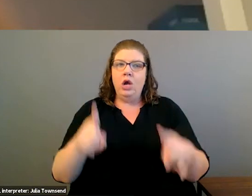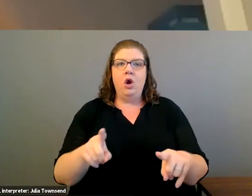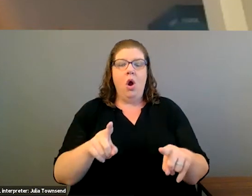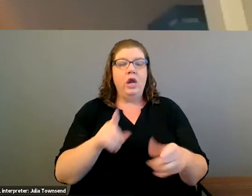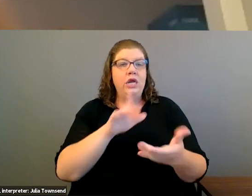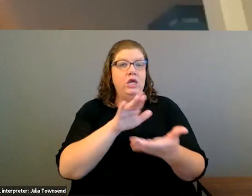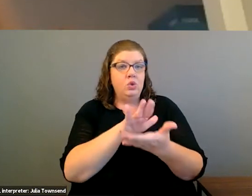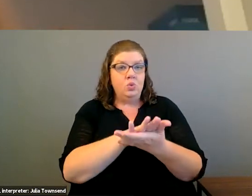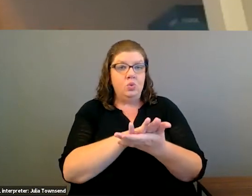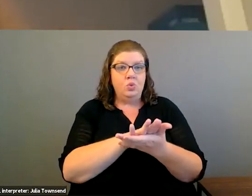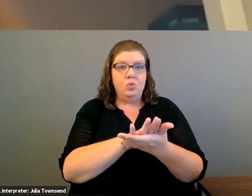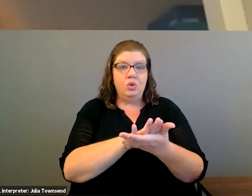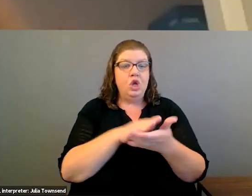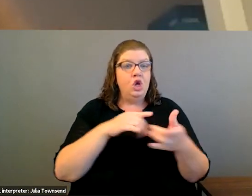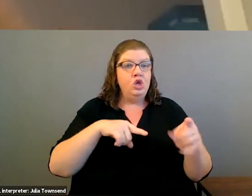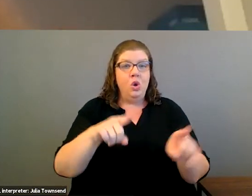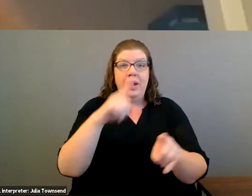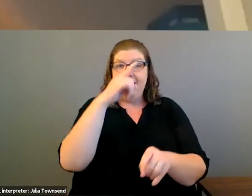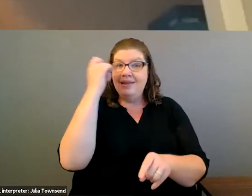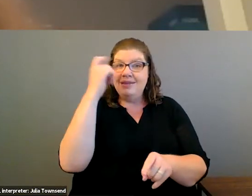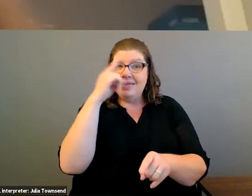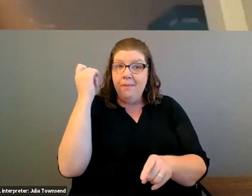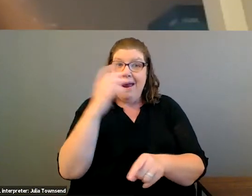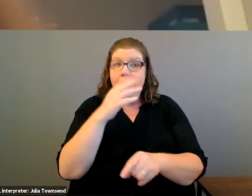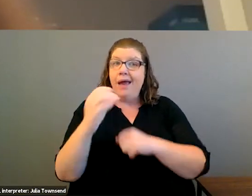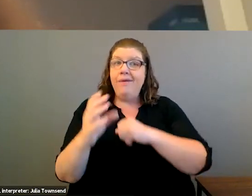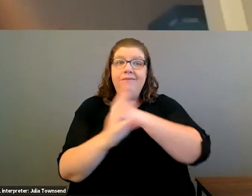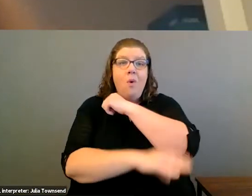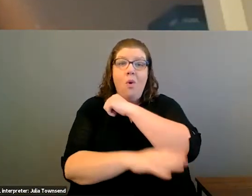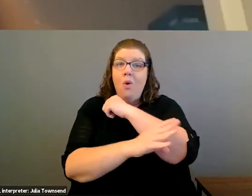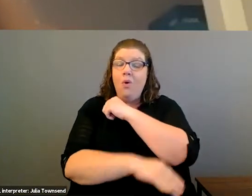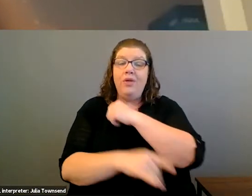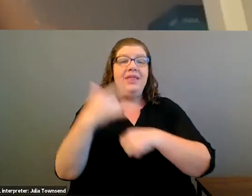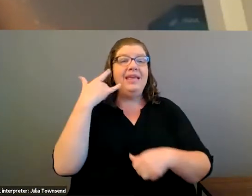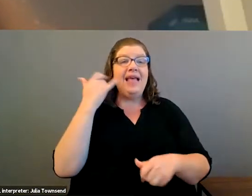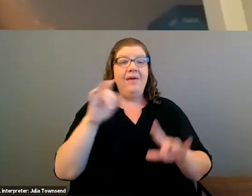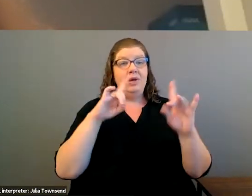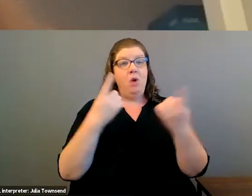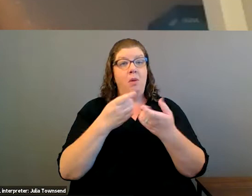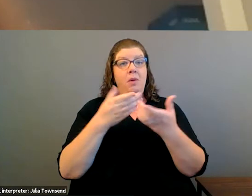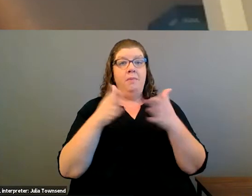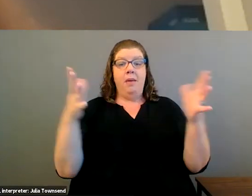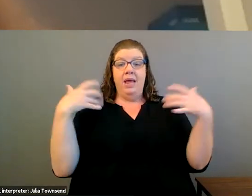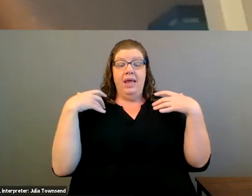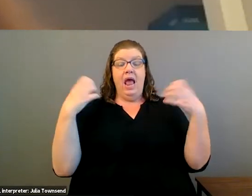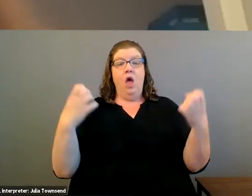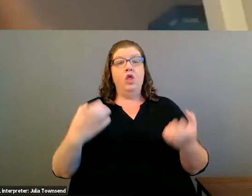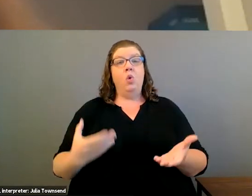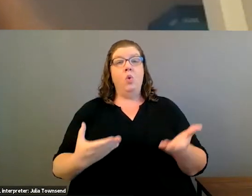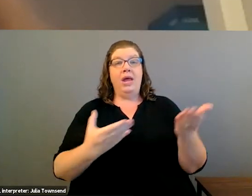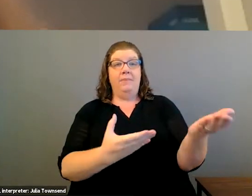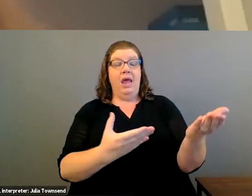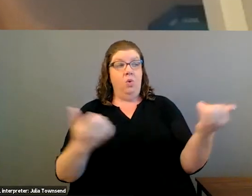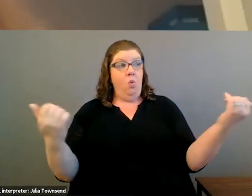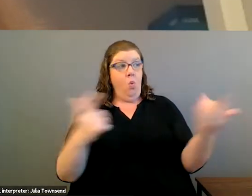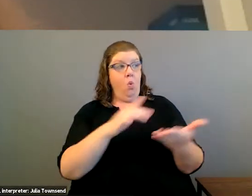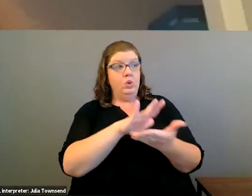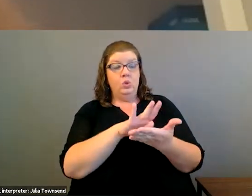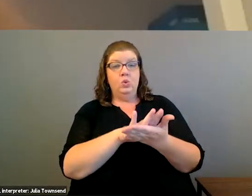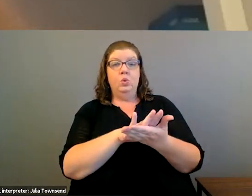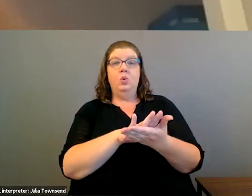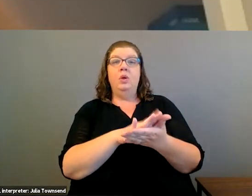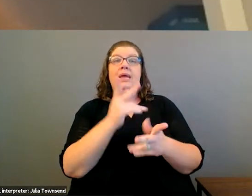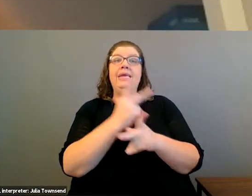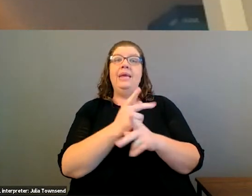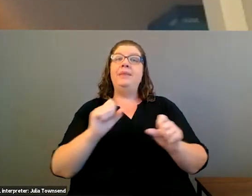schools across the summer. And even in the fall, the California Department of Public Health recommended every school maintain the